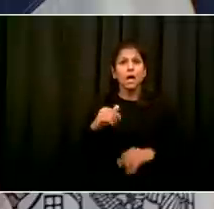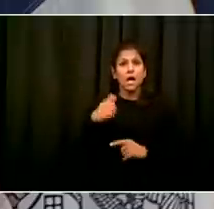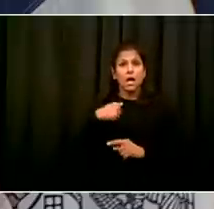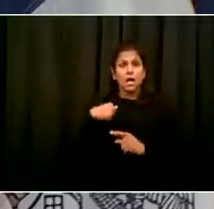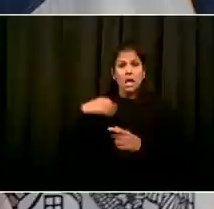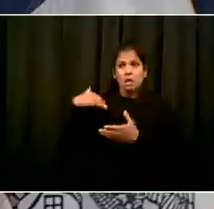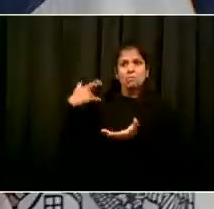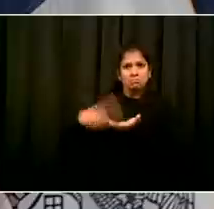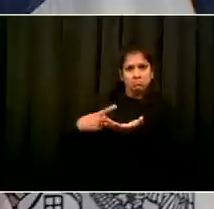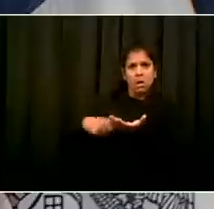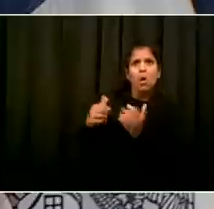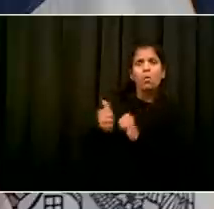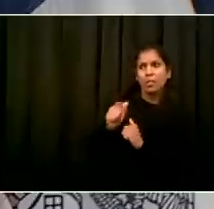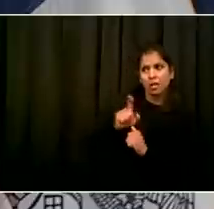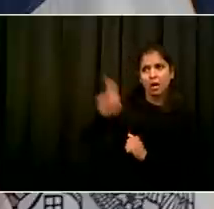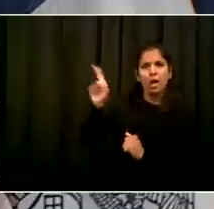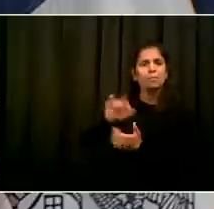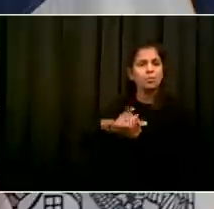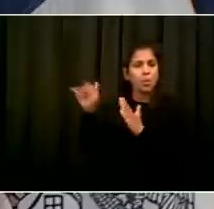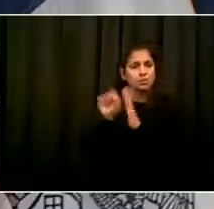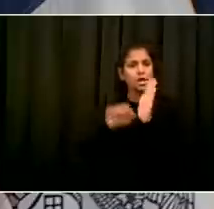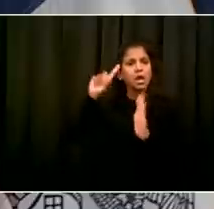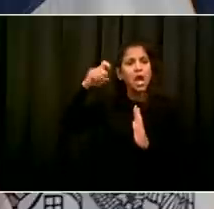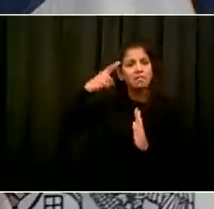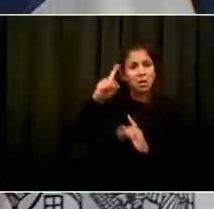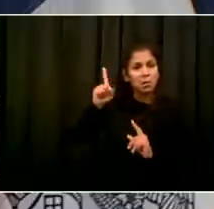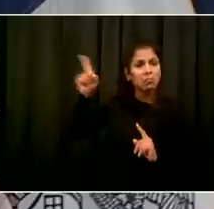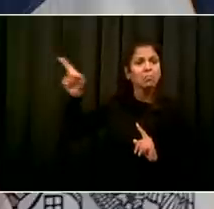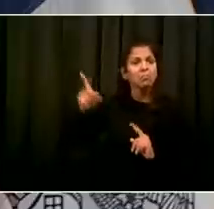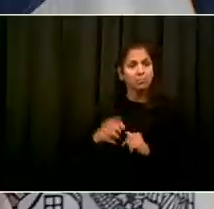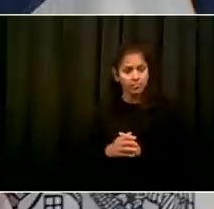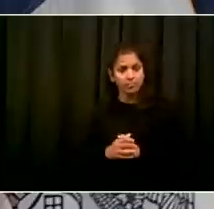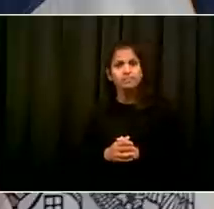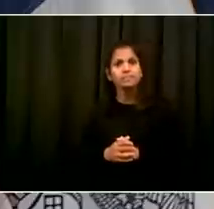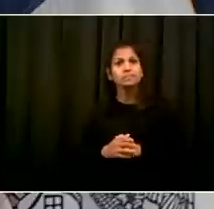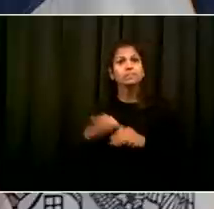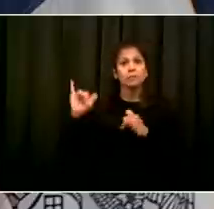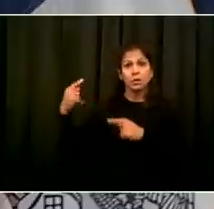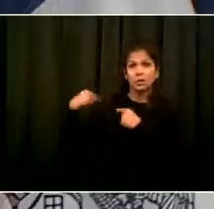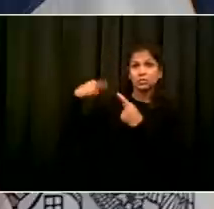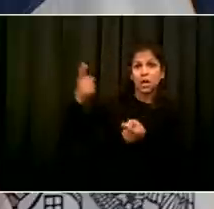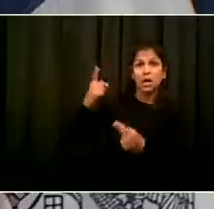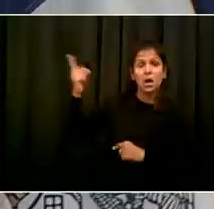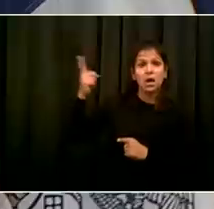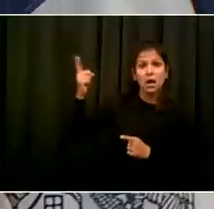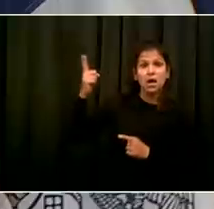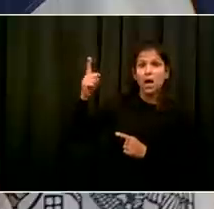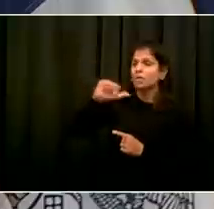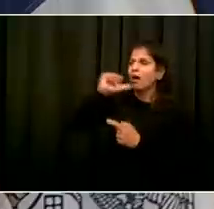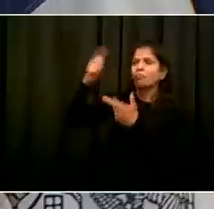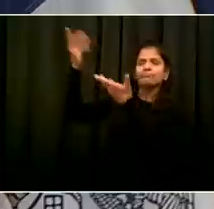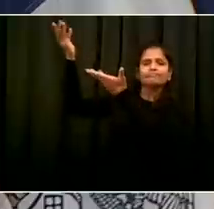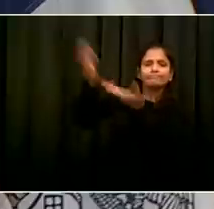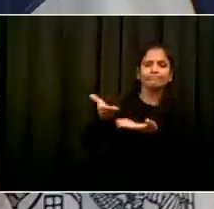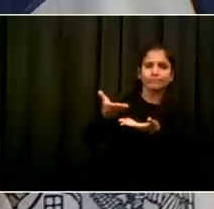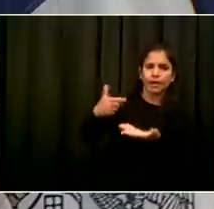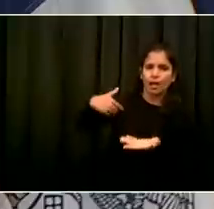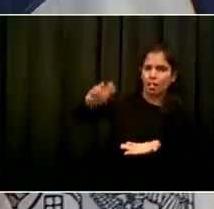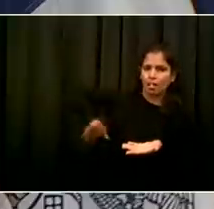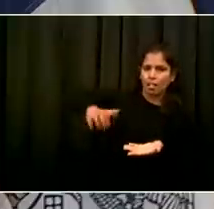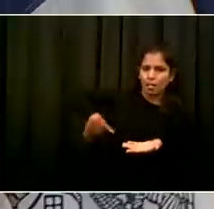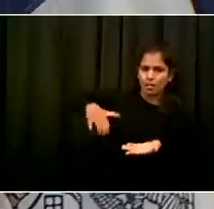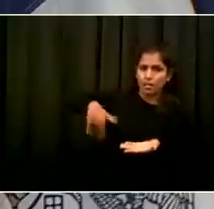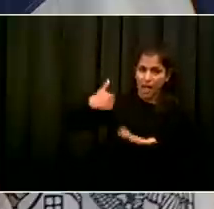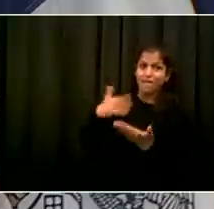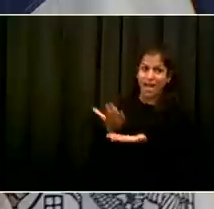today. Best of my understanding, they did not present a specific alternative. I said, look, here's what I propose. This would work. We